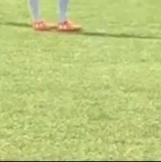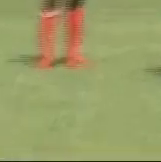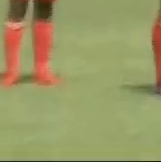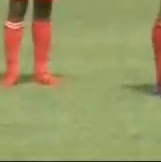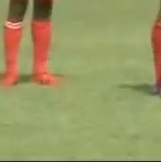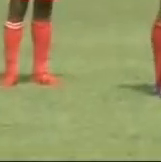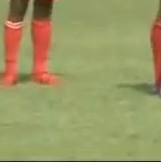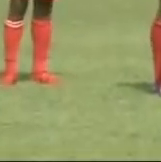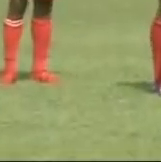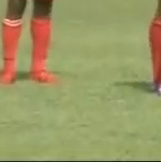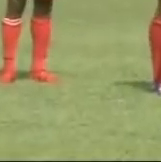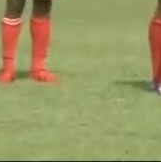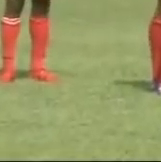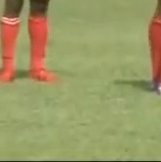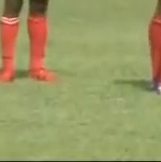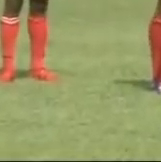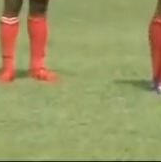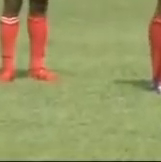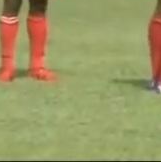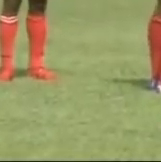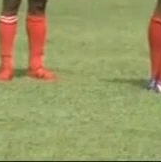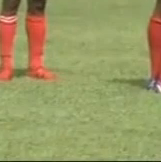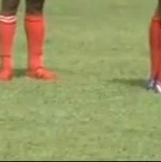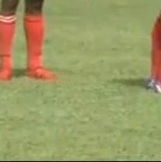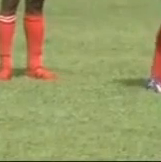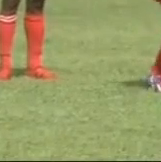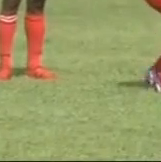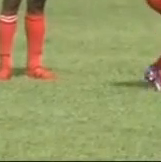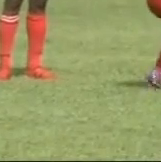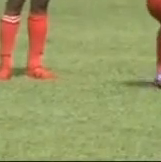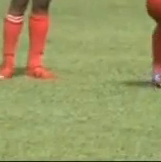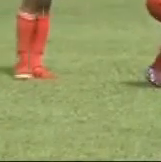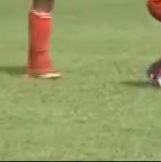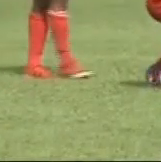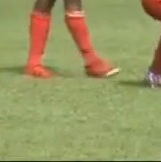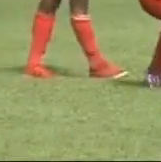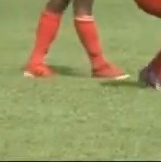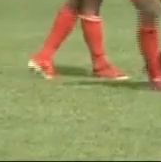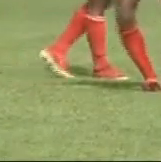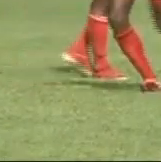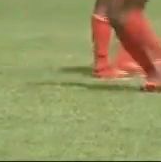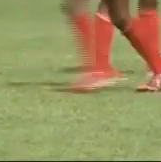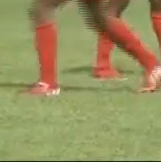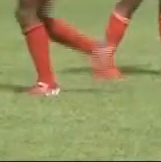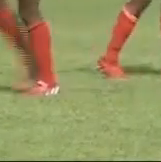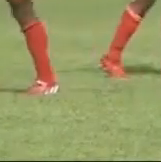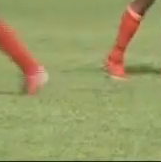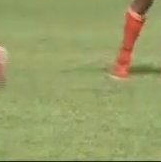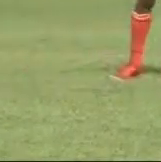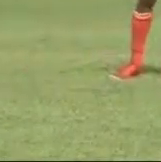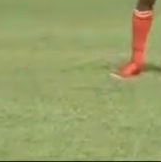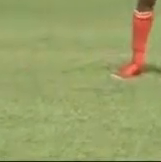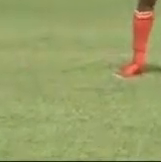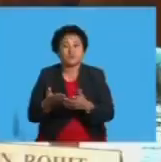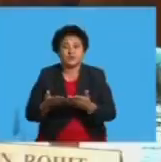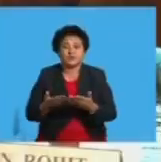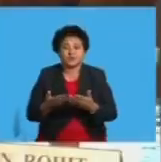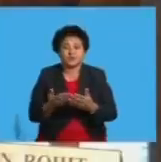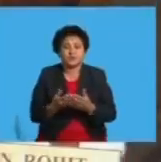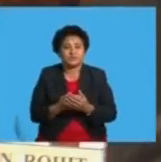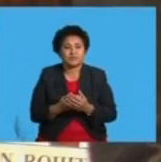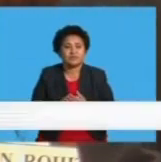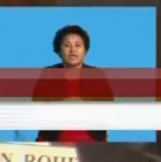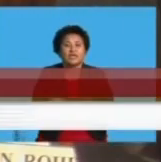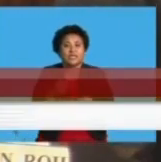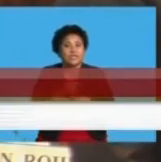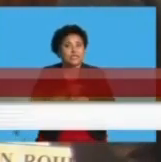drugs recently. Bala says they are also working on an anti-doping policy that will help deal with the issue. The government